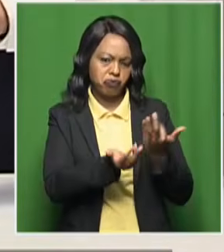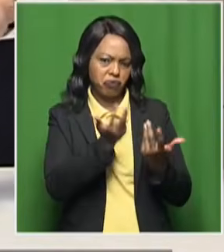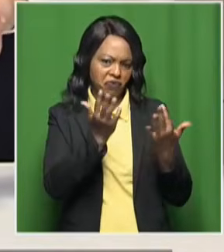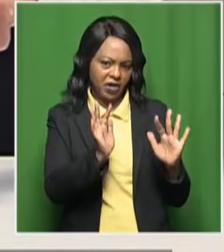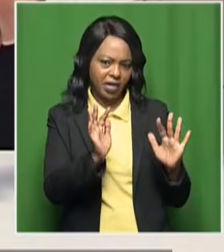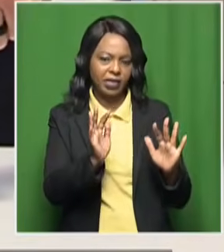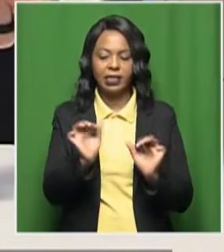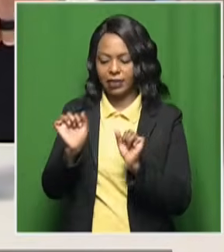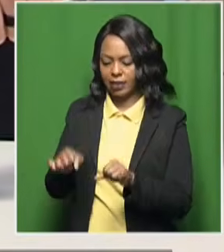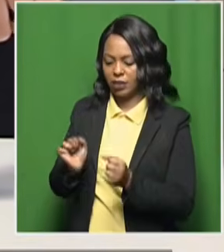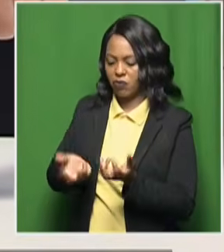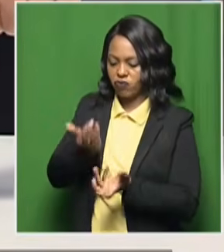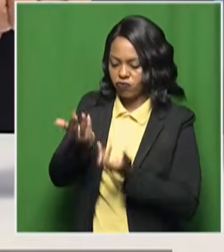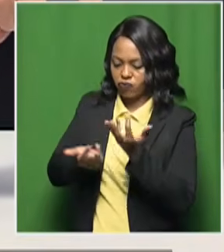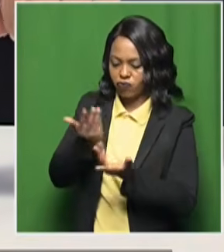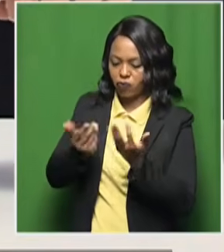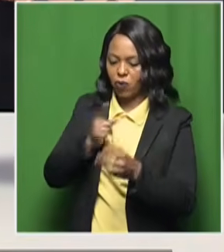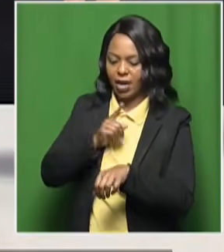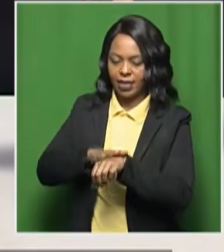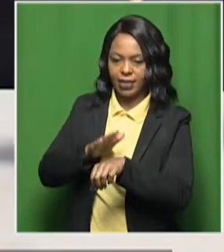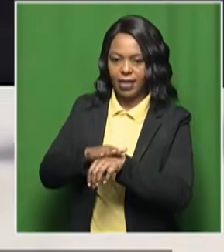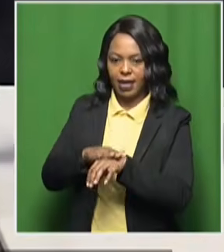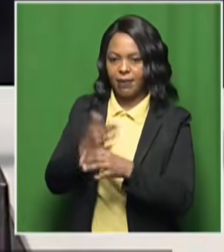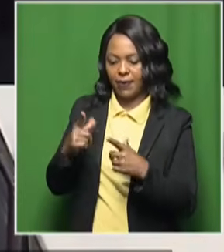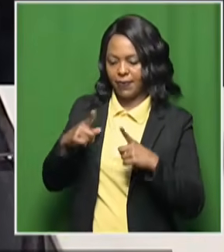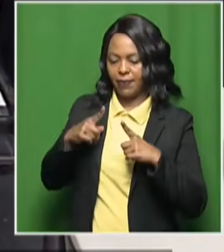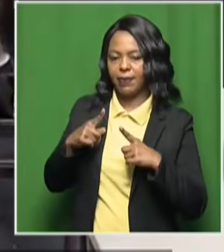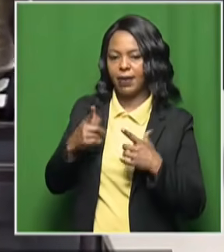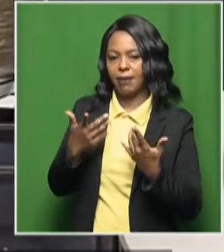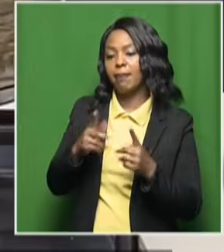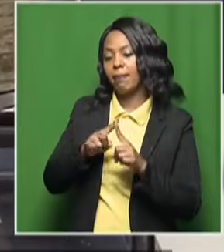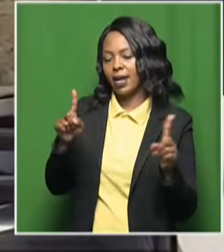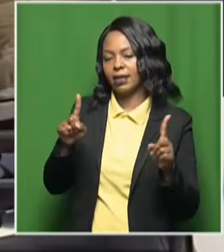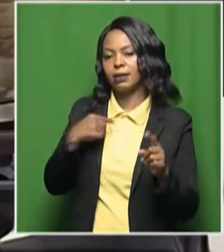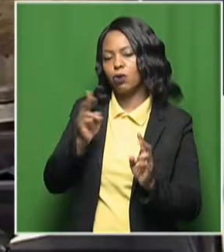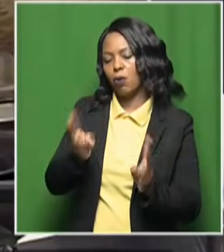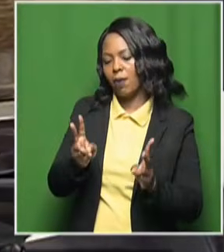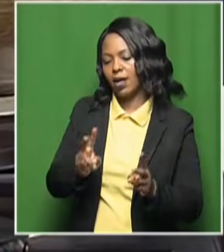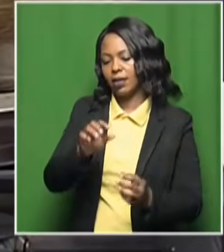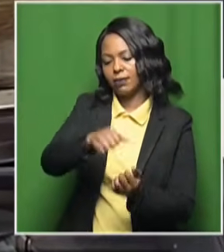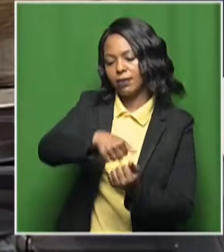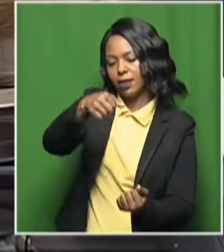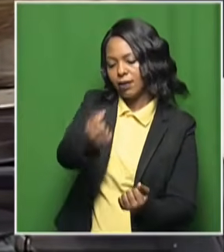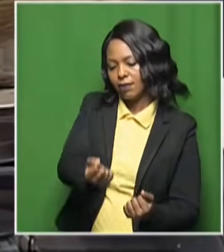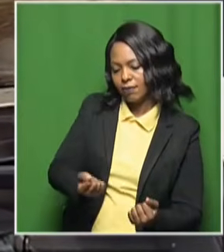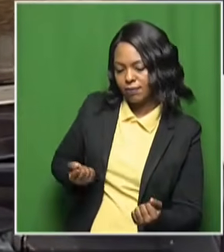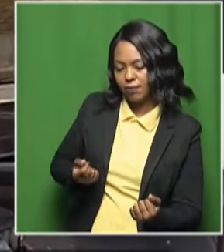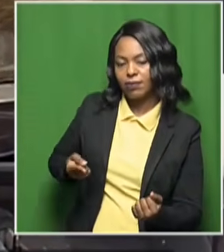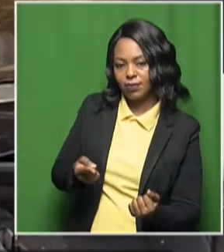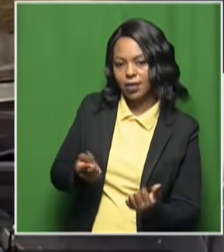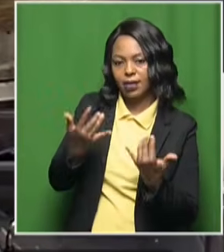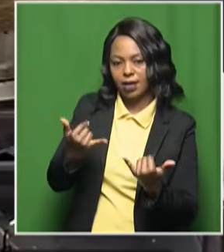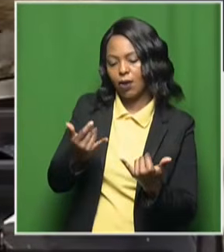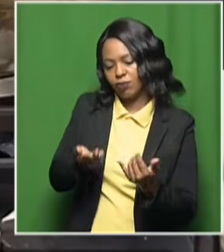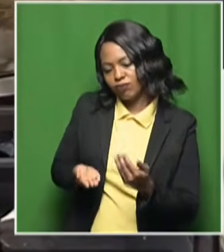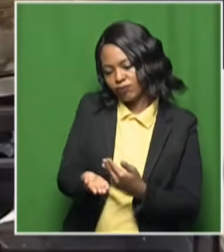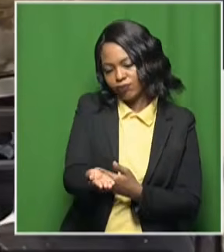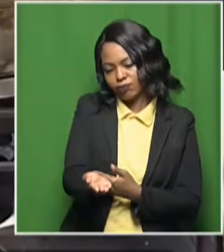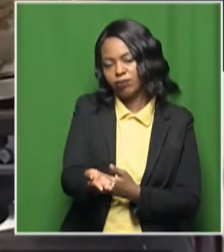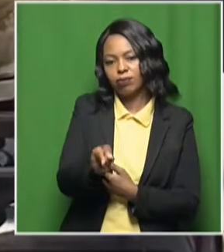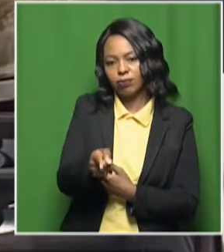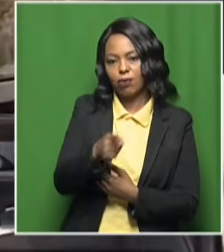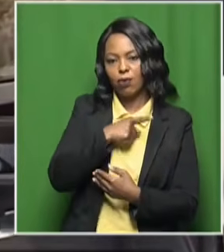I just did that because of time. Ideally, I would have put them in the oven and let them roast and grill so that they can have like a stunning